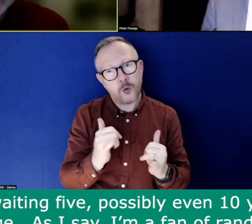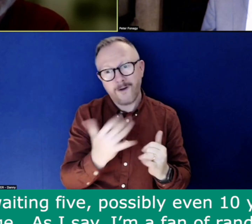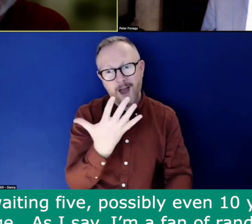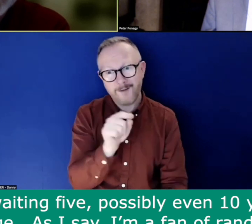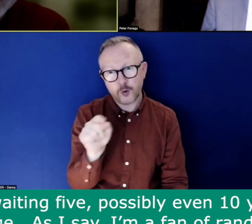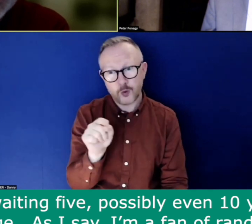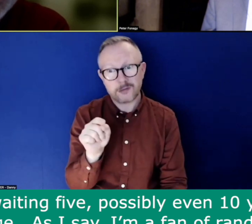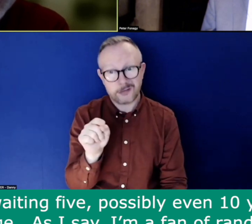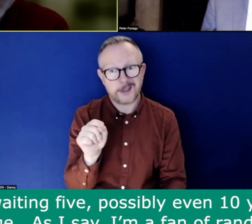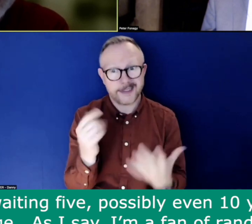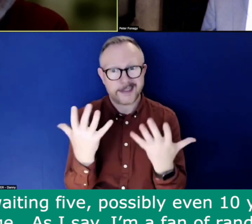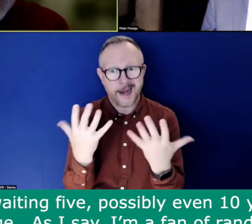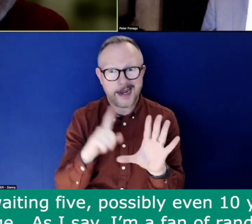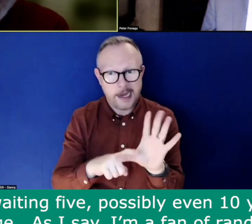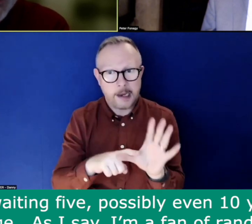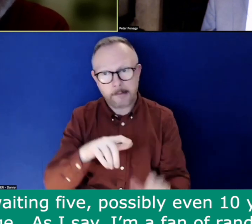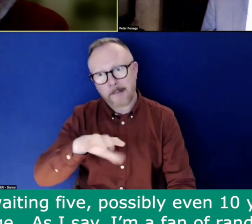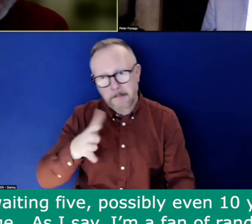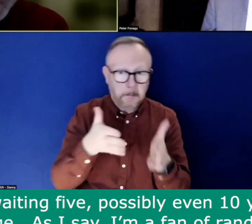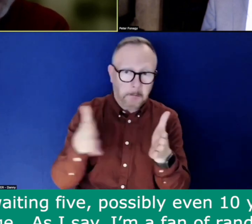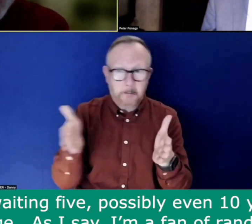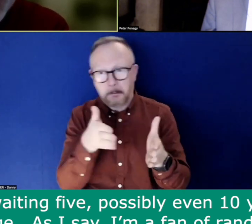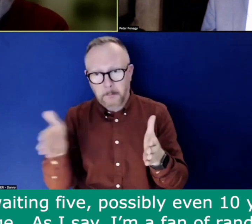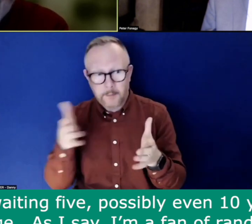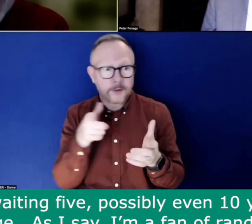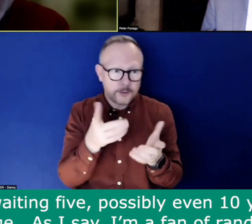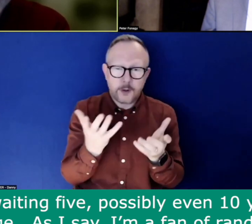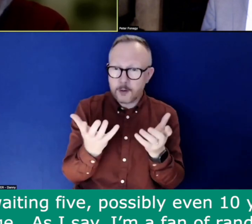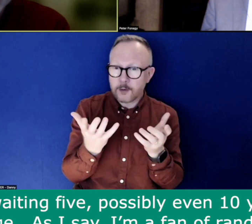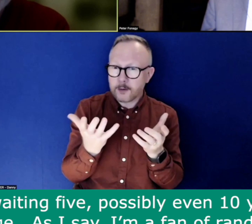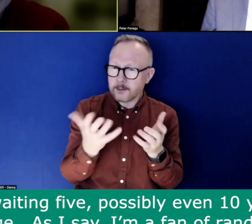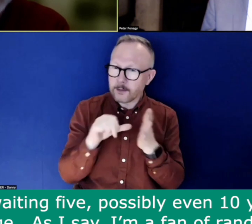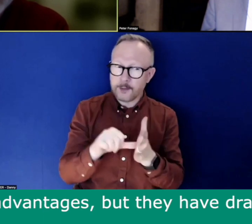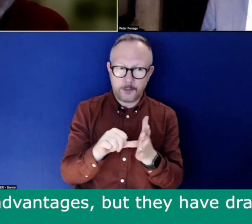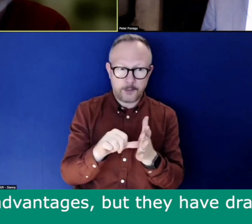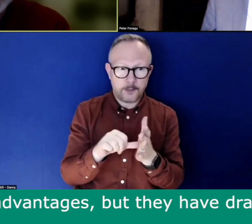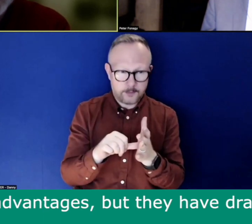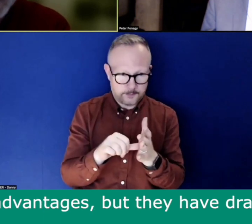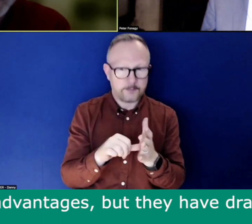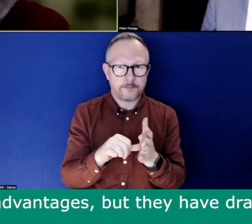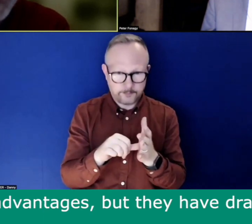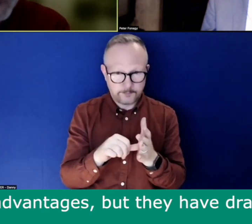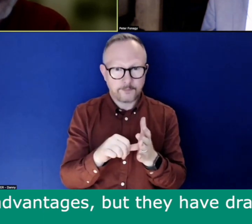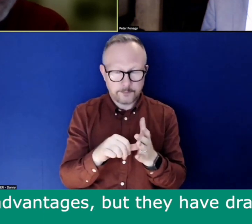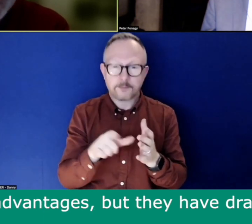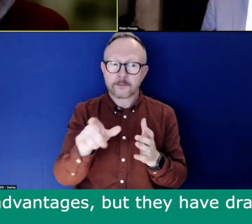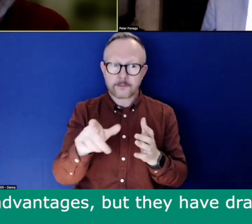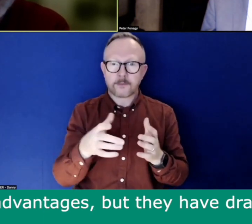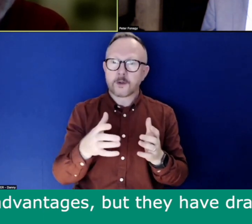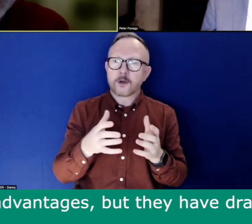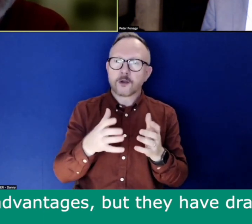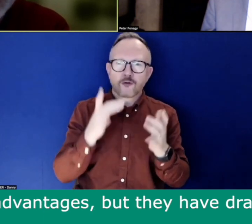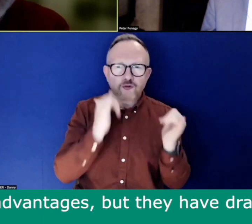So that's a significant challenge. I say I'm a fan of randomized controls. They have huge advantages, but they